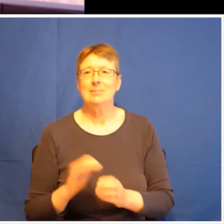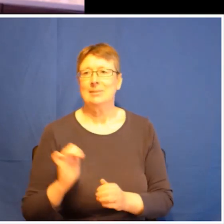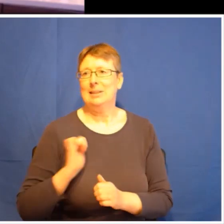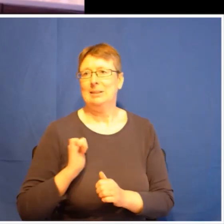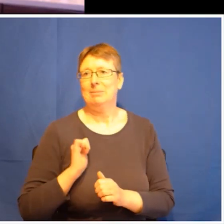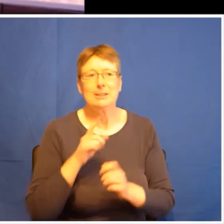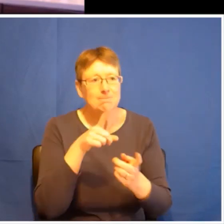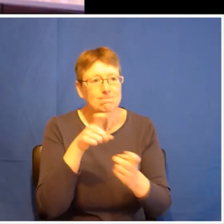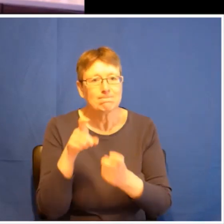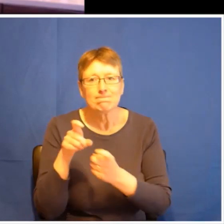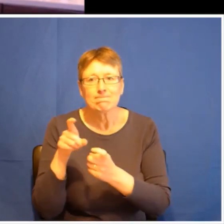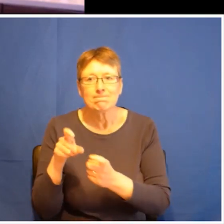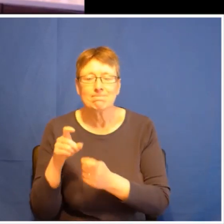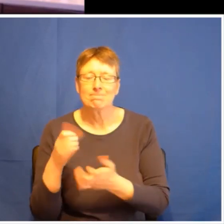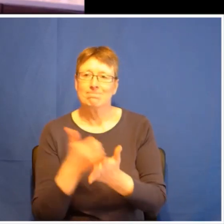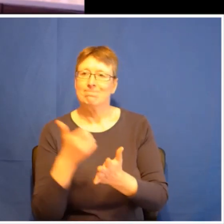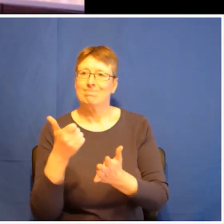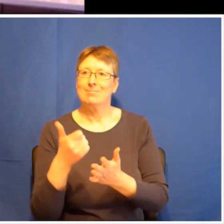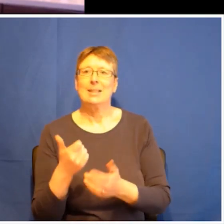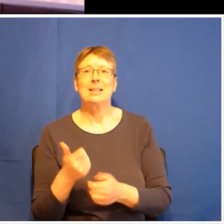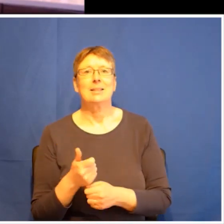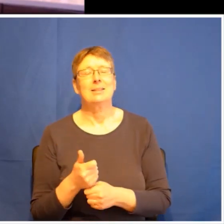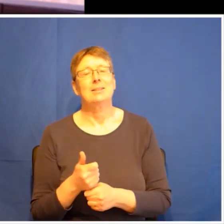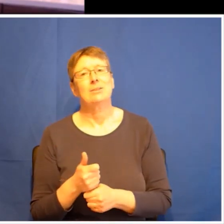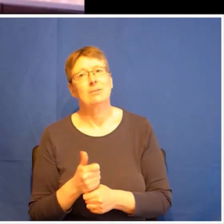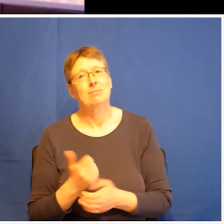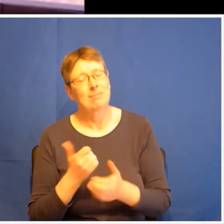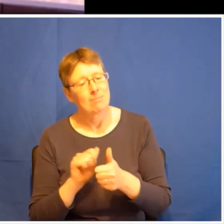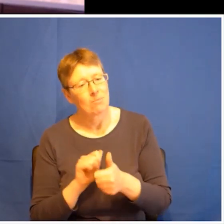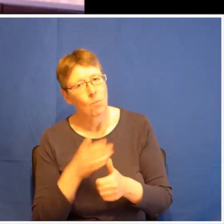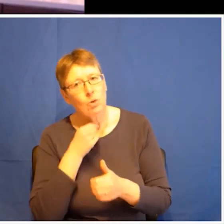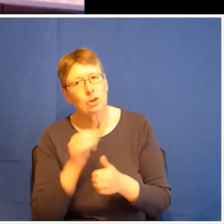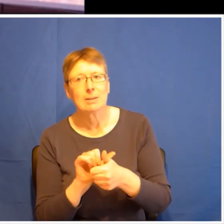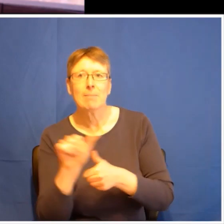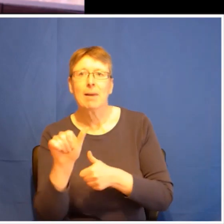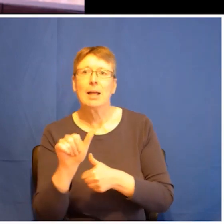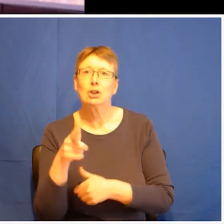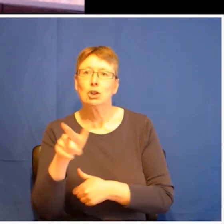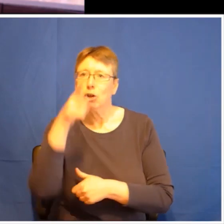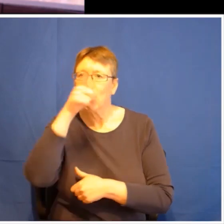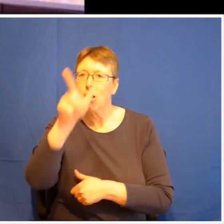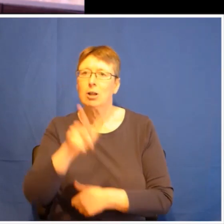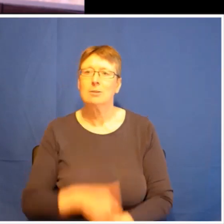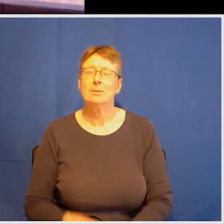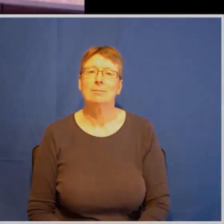is. I expect to hear great things, so all the very best and good luck.